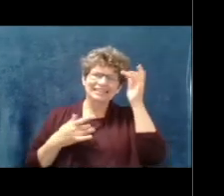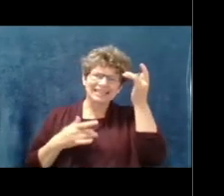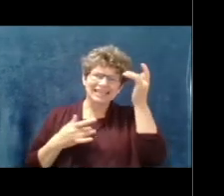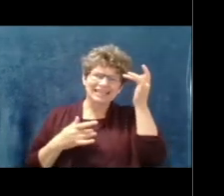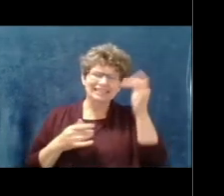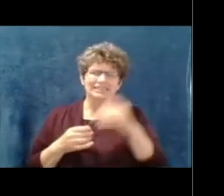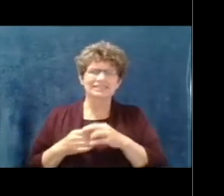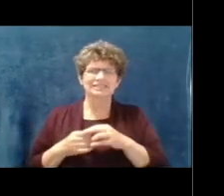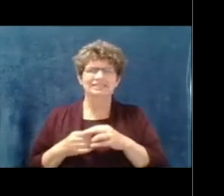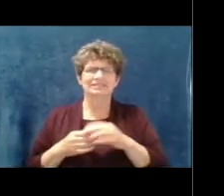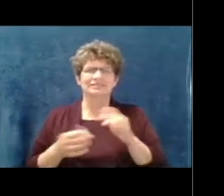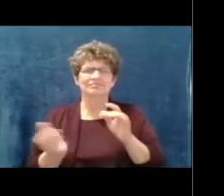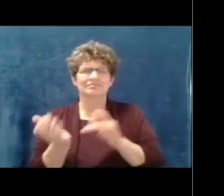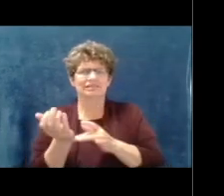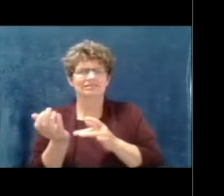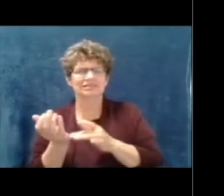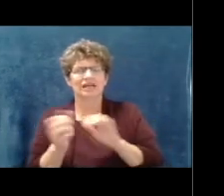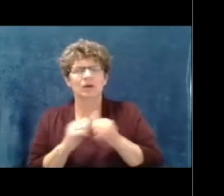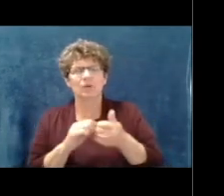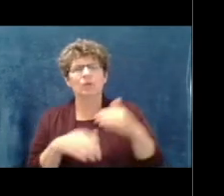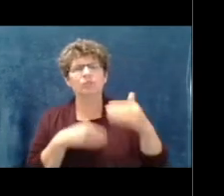looks like. So this is the landing page here.